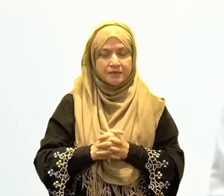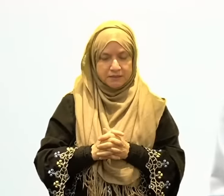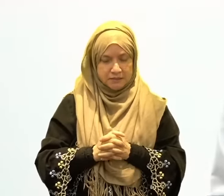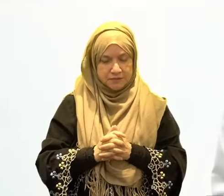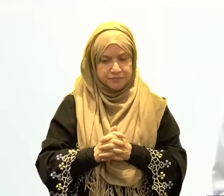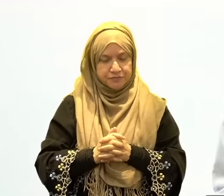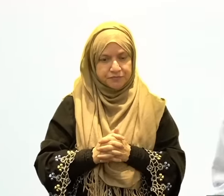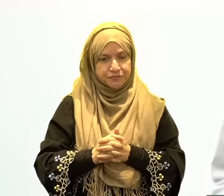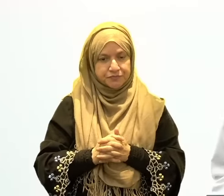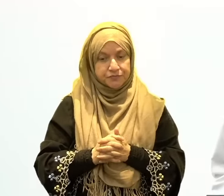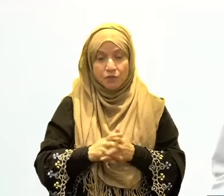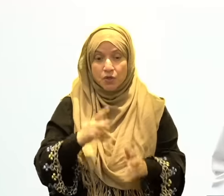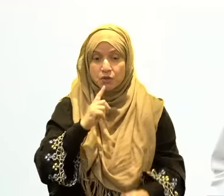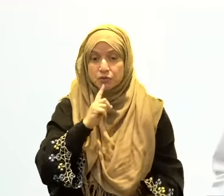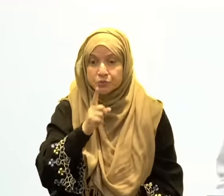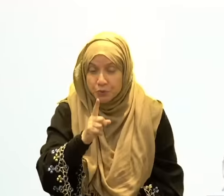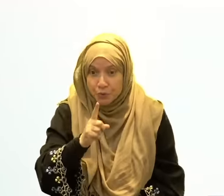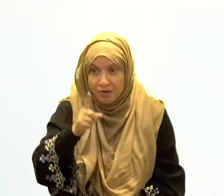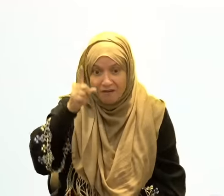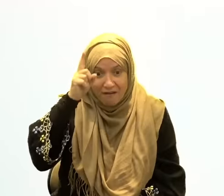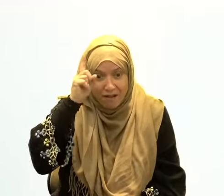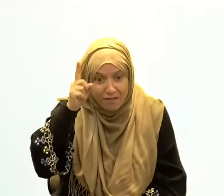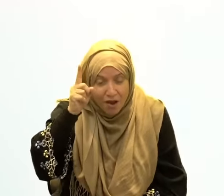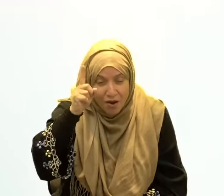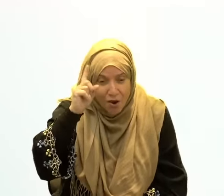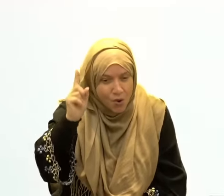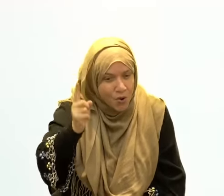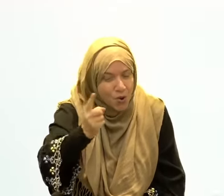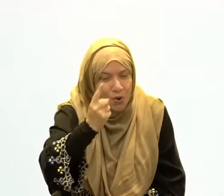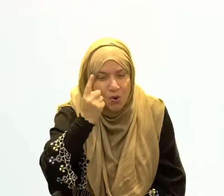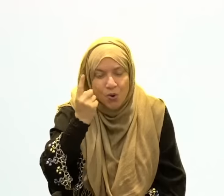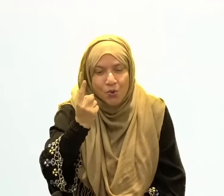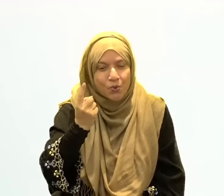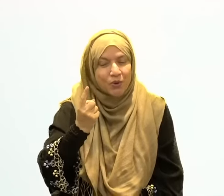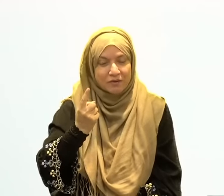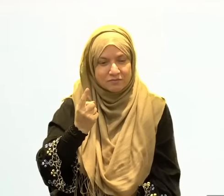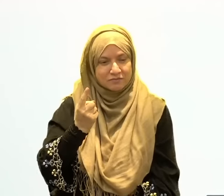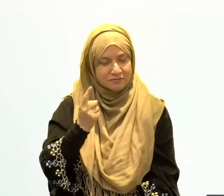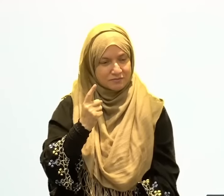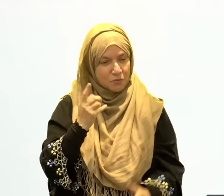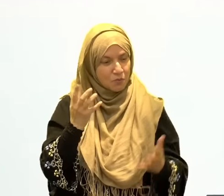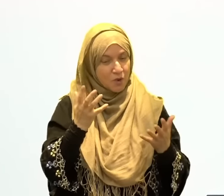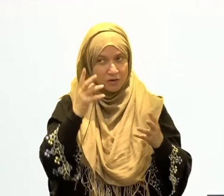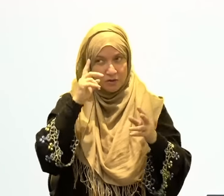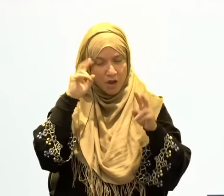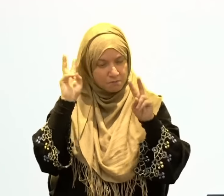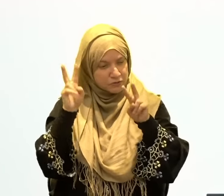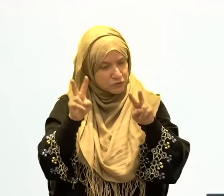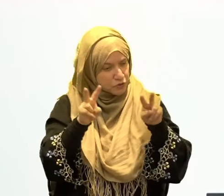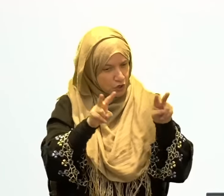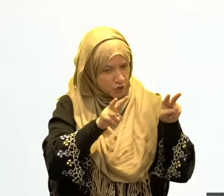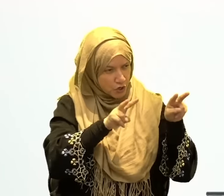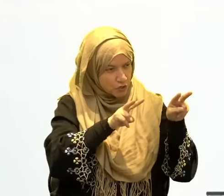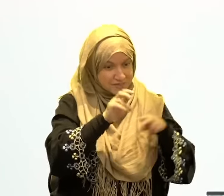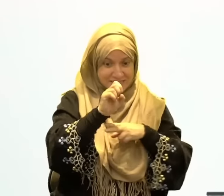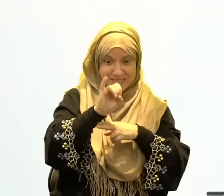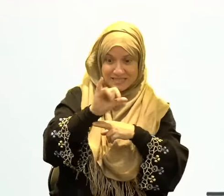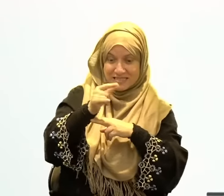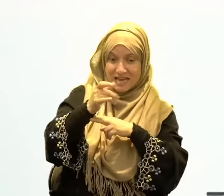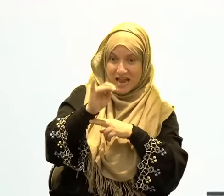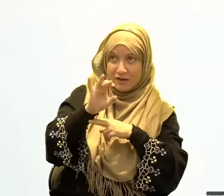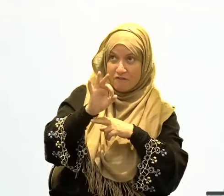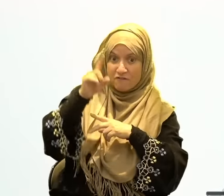Verily, Allah is ever observing of you. It's something that we say every single Friday. Inna Allah kana